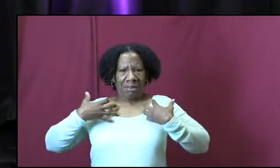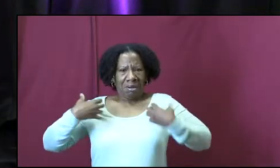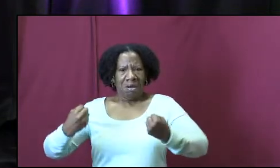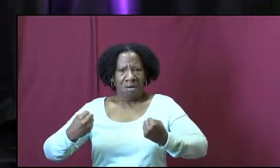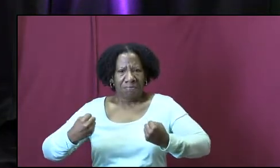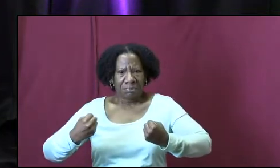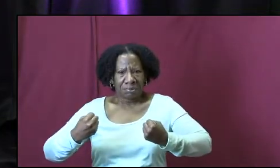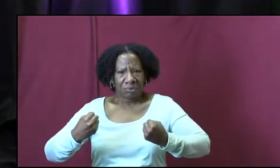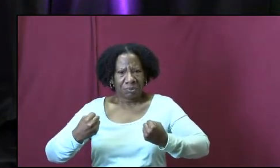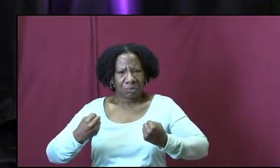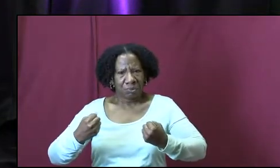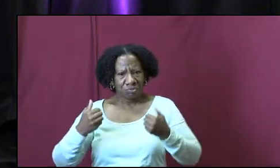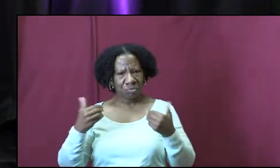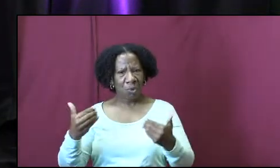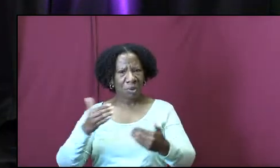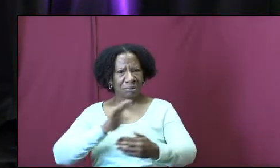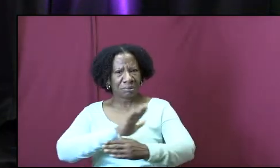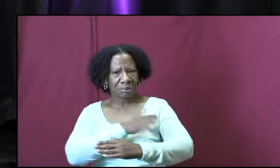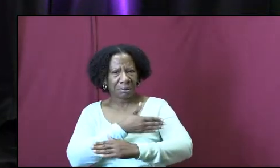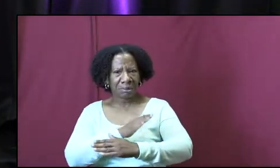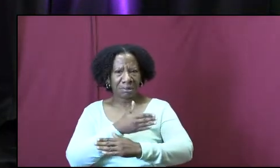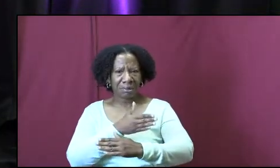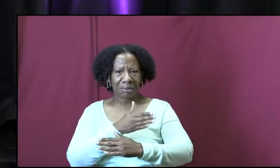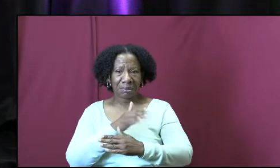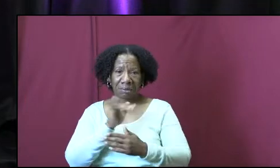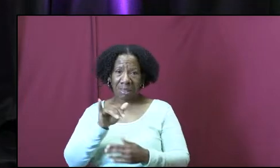sing. To sing that solo